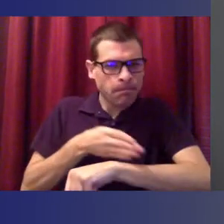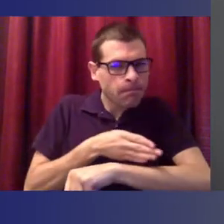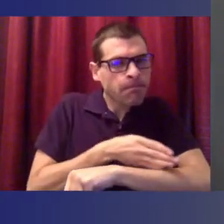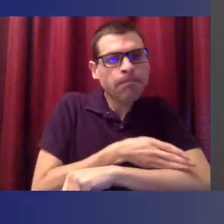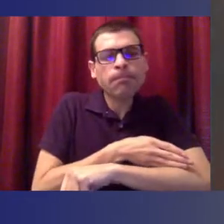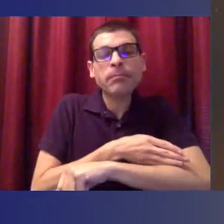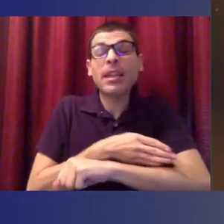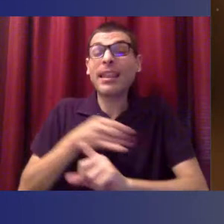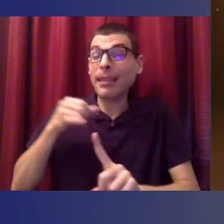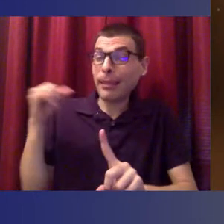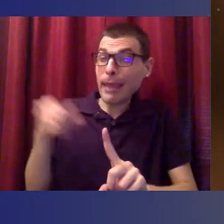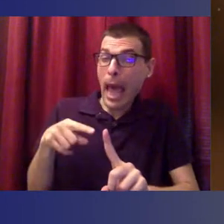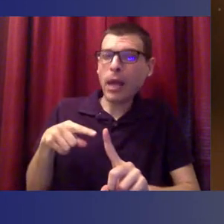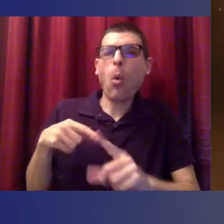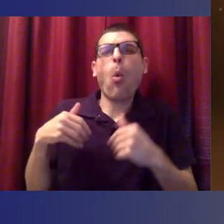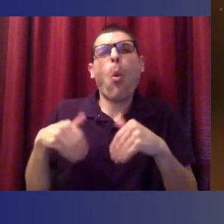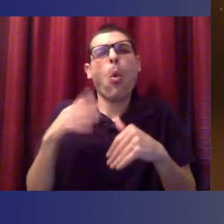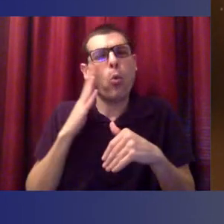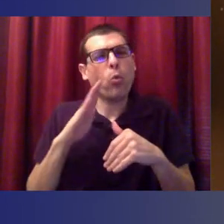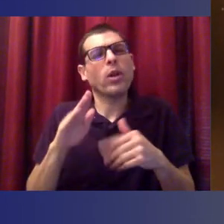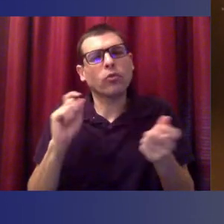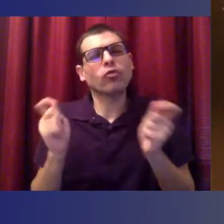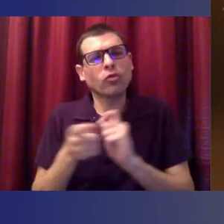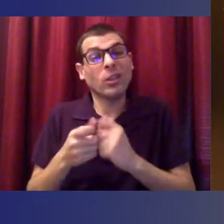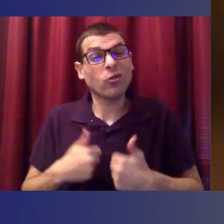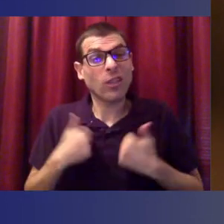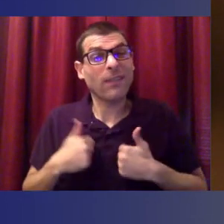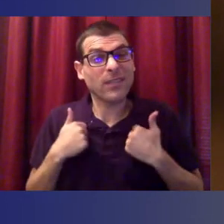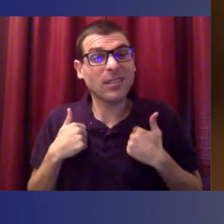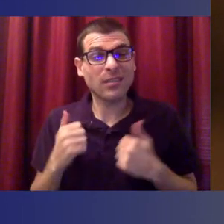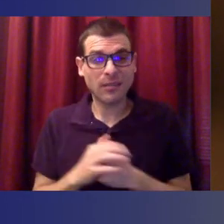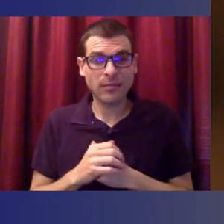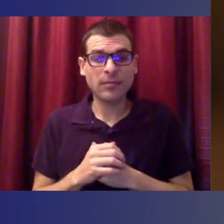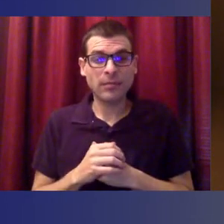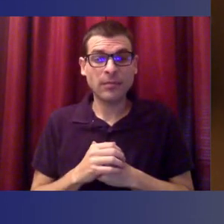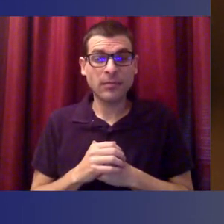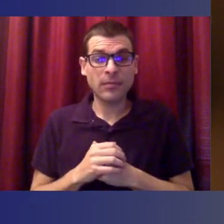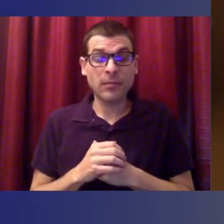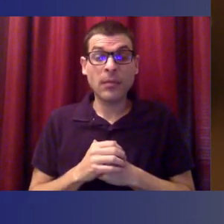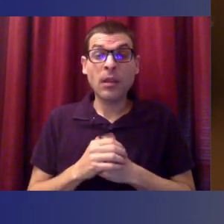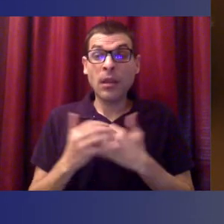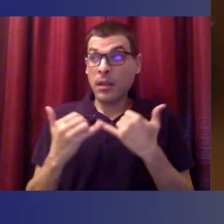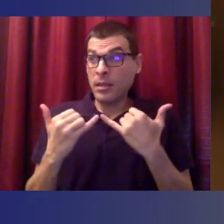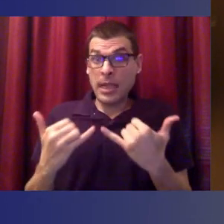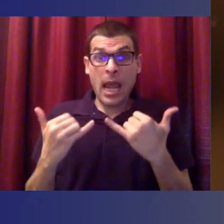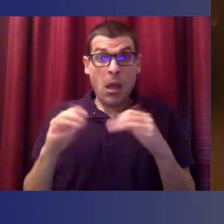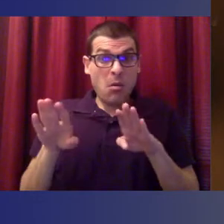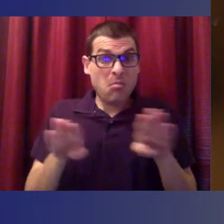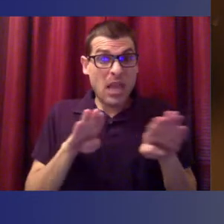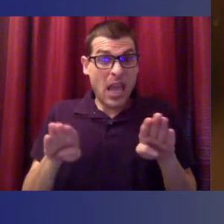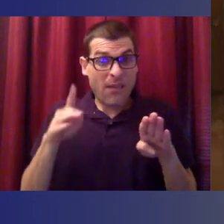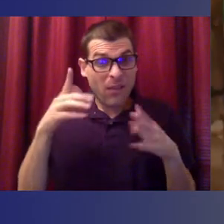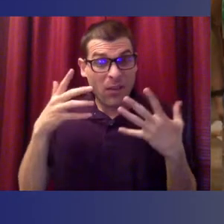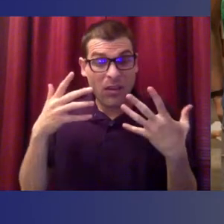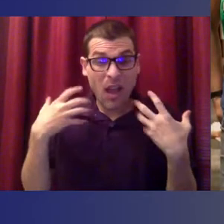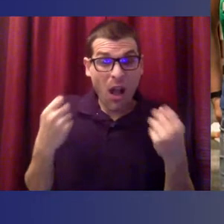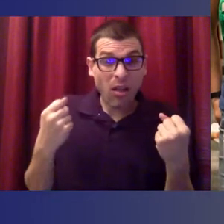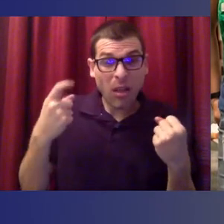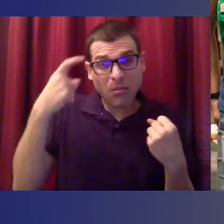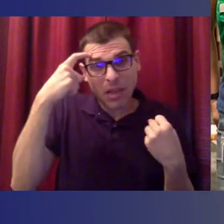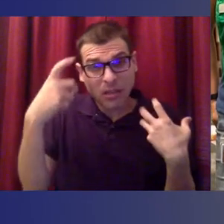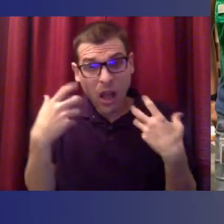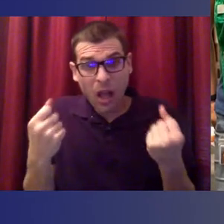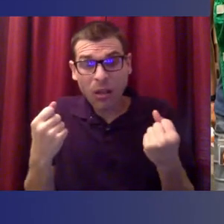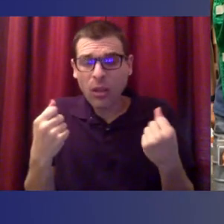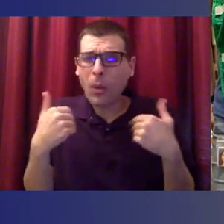lives, especially as we're facing the profound isolation, school closures, job loss, and